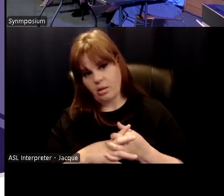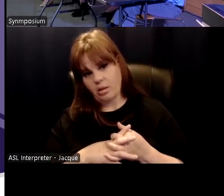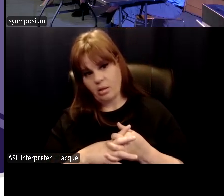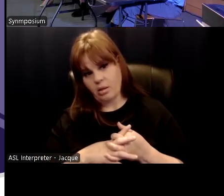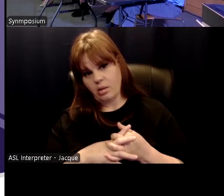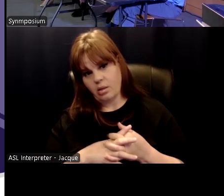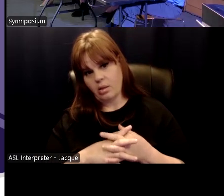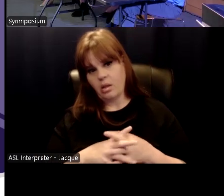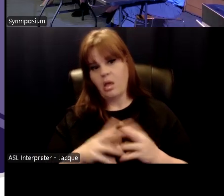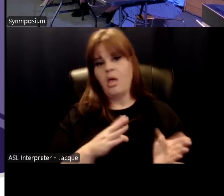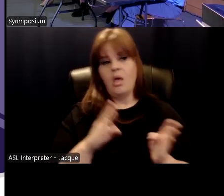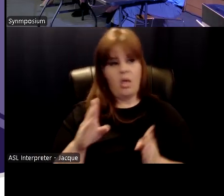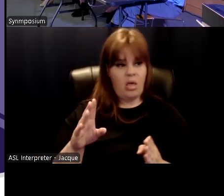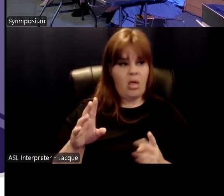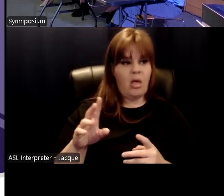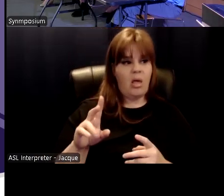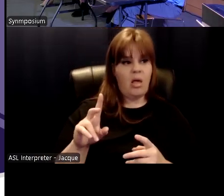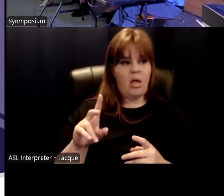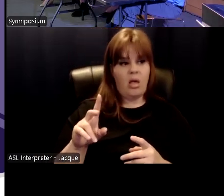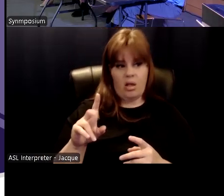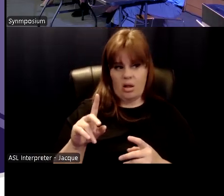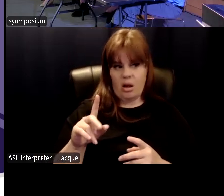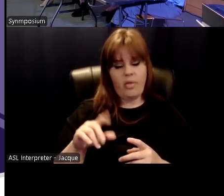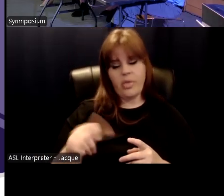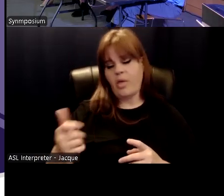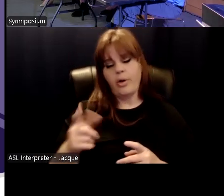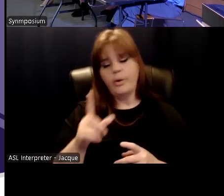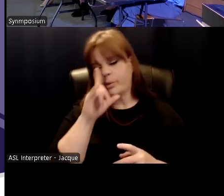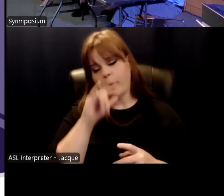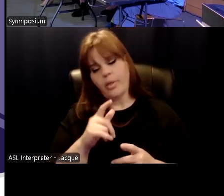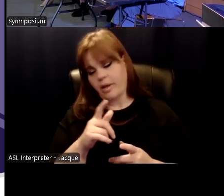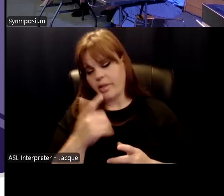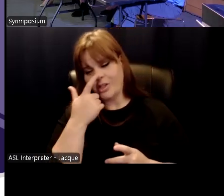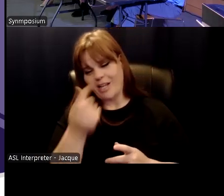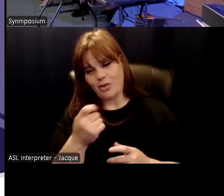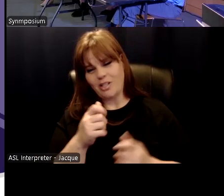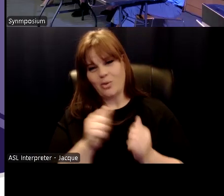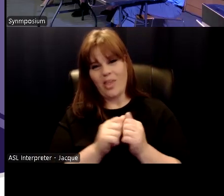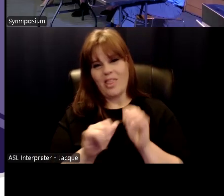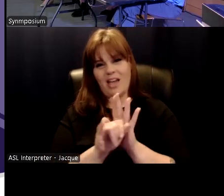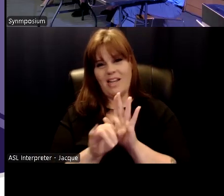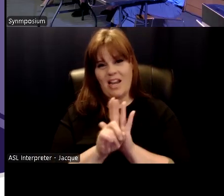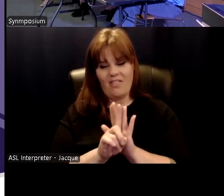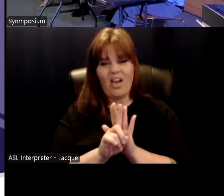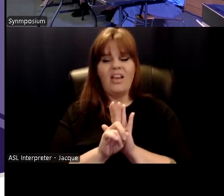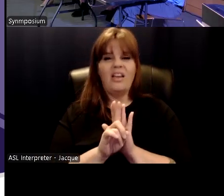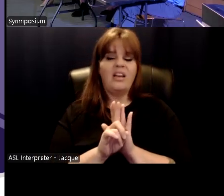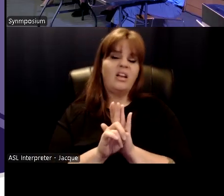And I'll just add the other, certainly there's a lot of interest in identifying